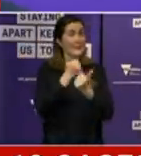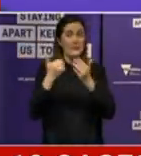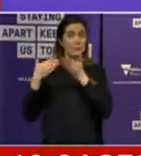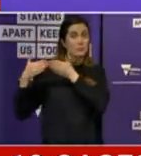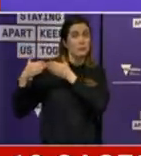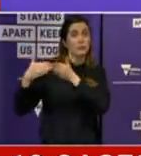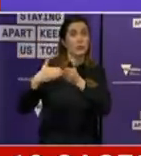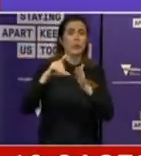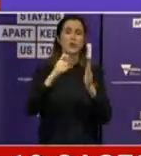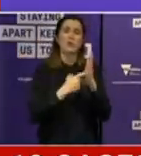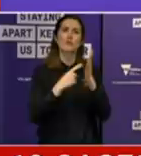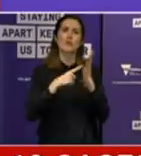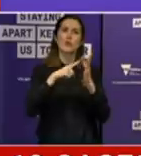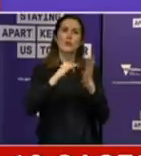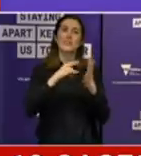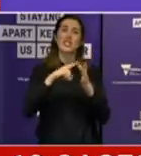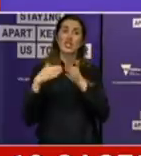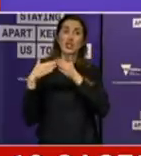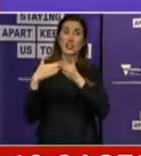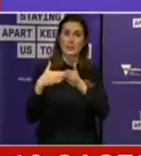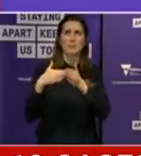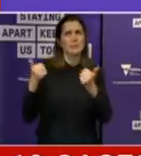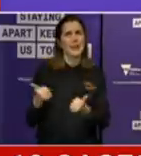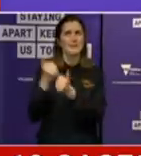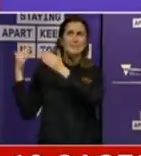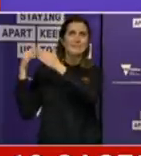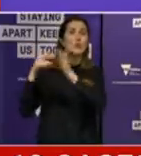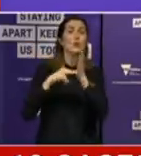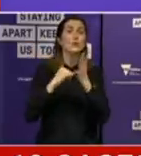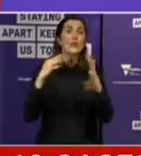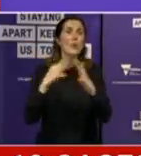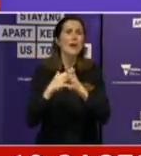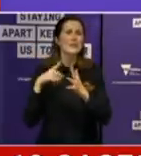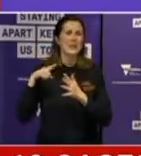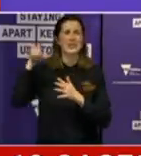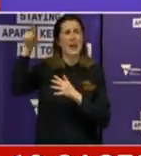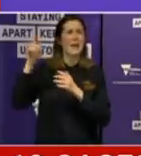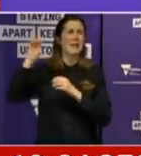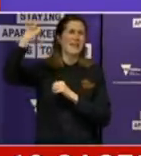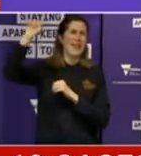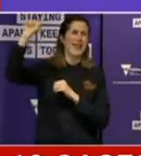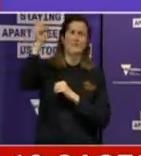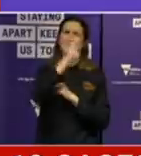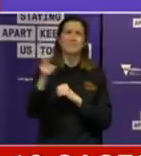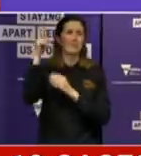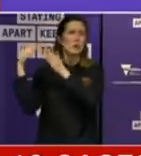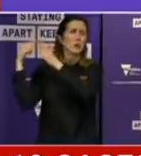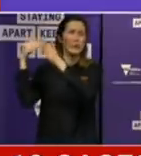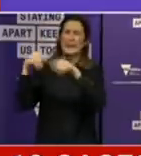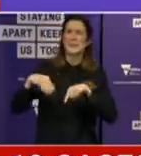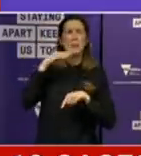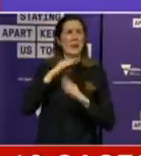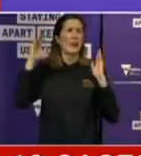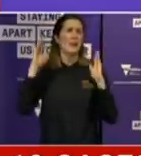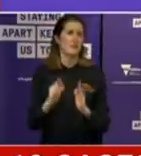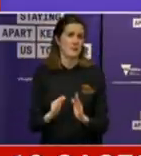because that's a much bigger feature of their market, if you like. So I'm not here today to comment on what other states are doing.